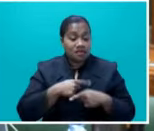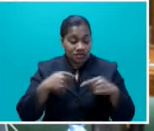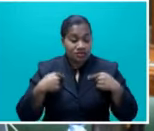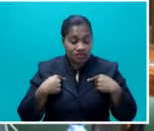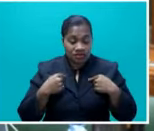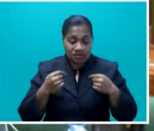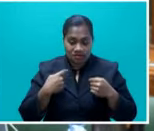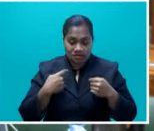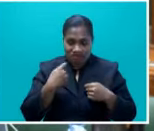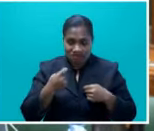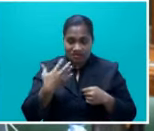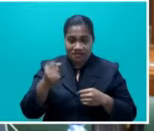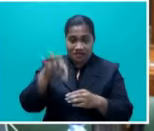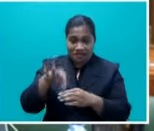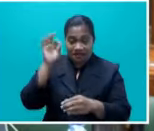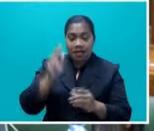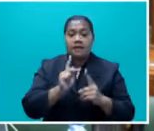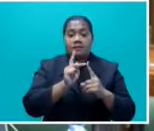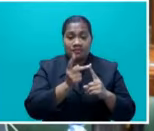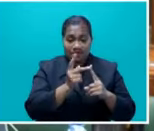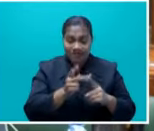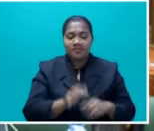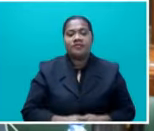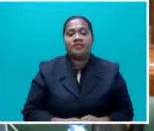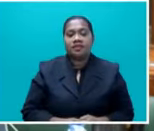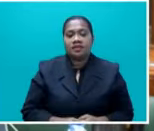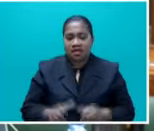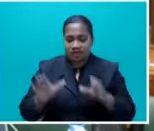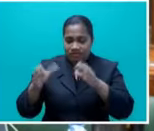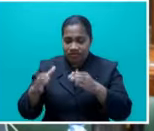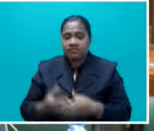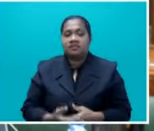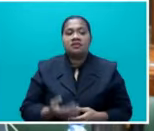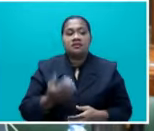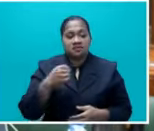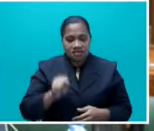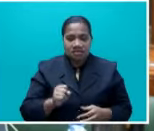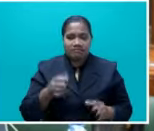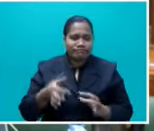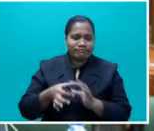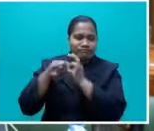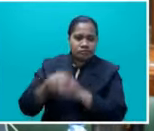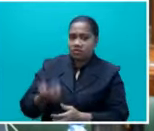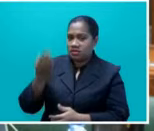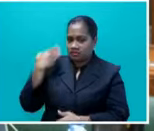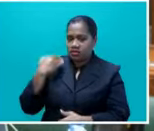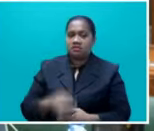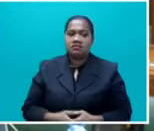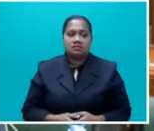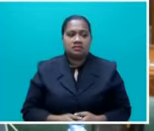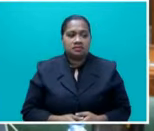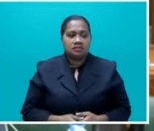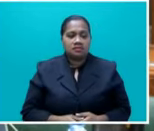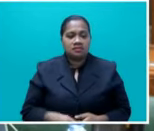closer to elections, politicians and political parties still tethered to the past will exploit the opportunity to